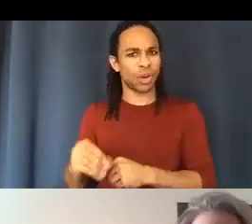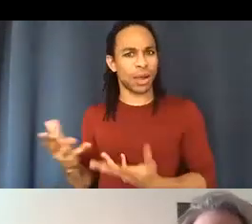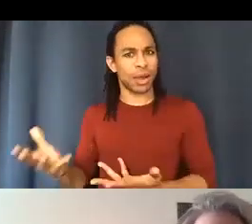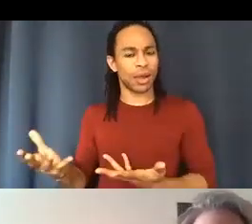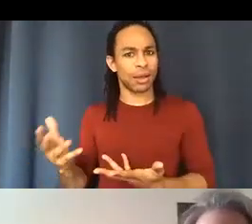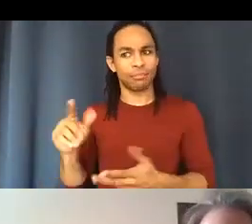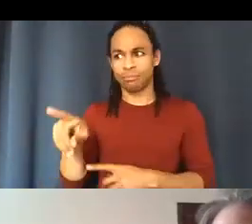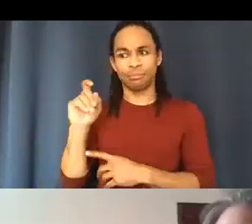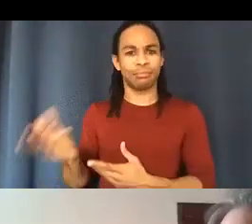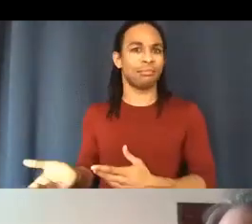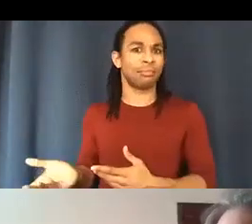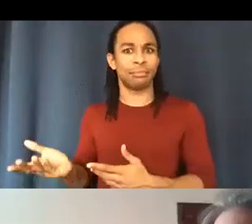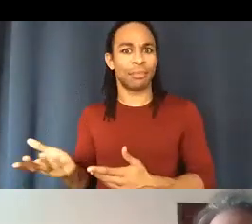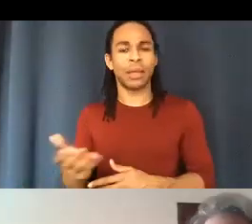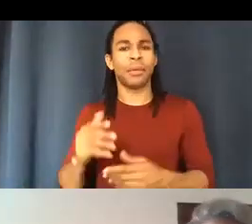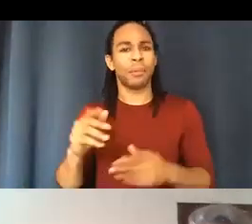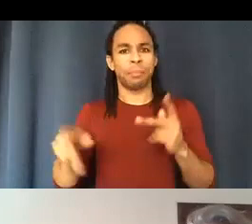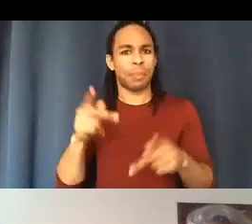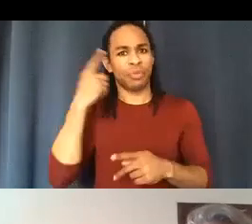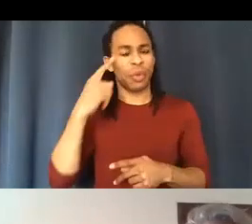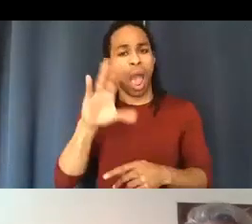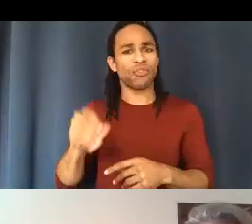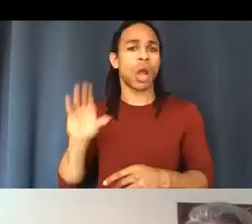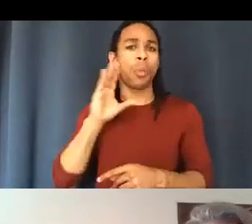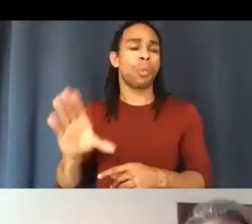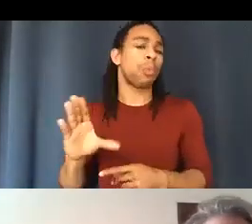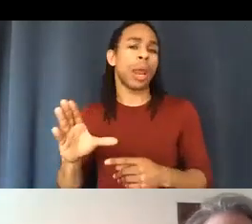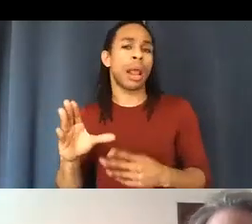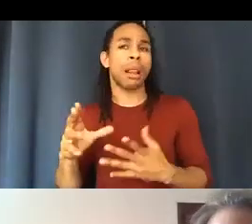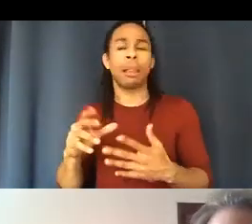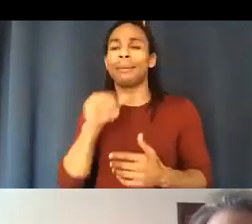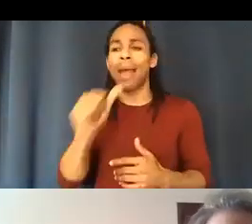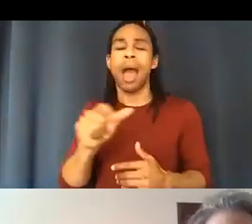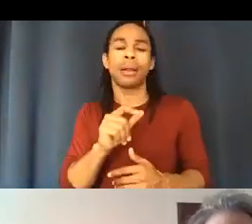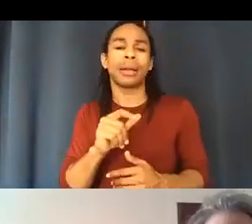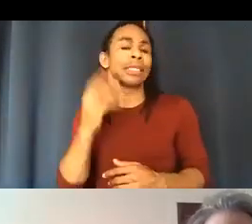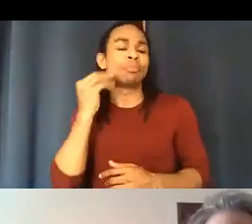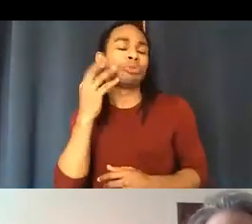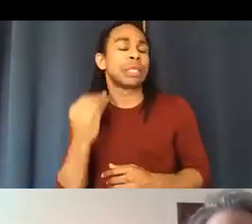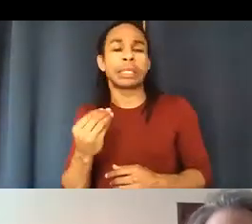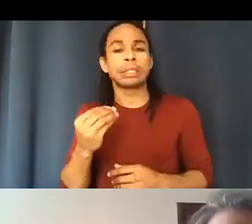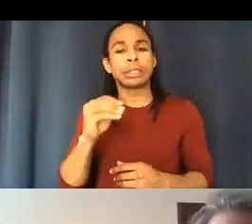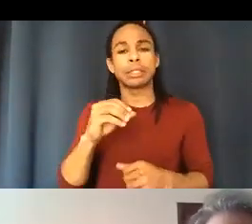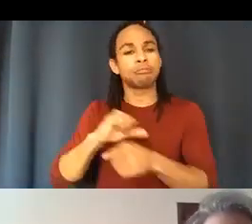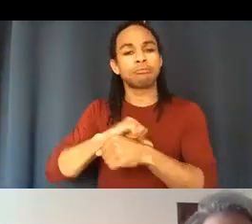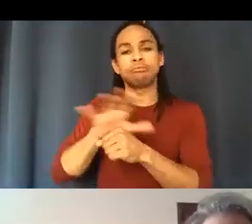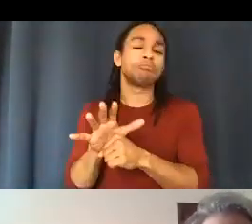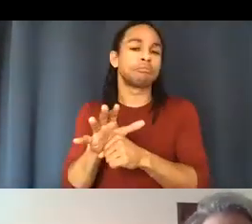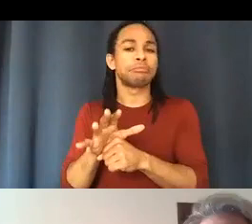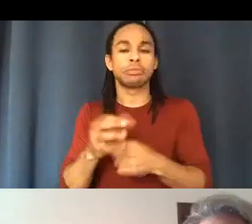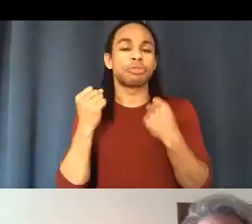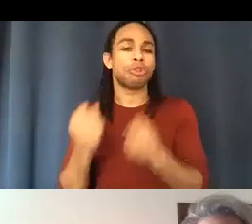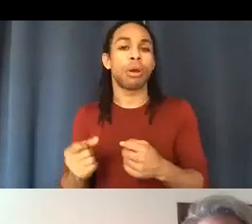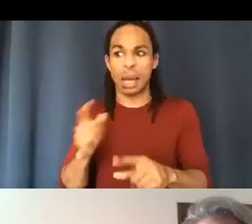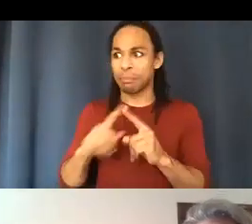COVID-19, or at least the worst of it. But I think many of the presenters who have preceded us can attest that